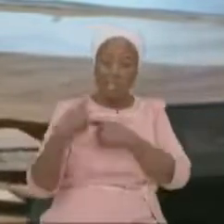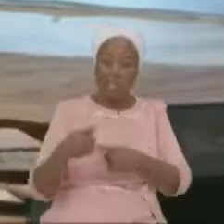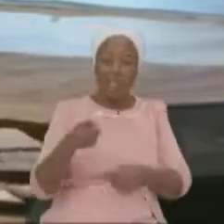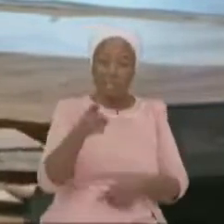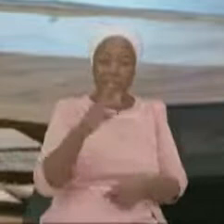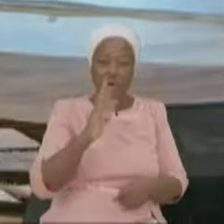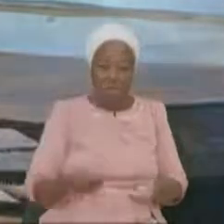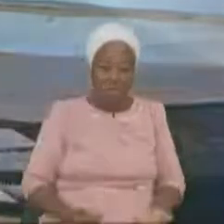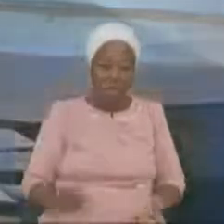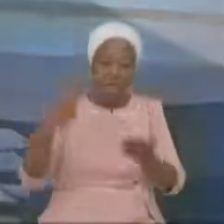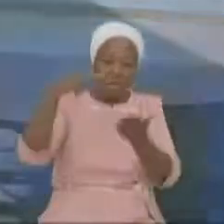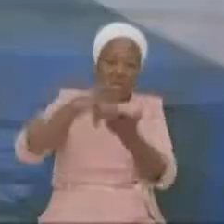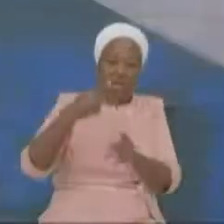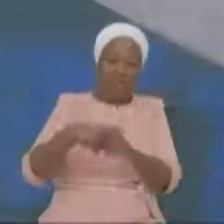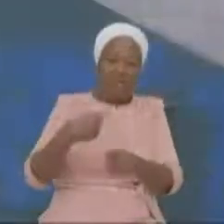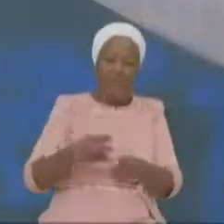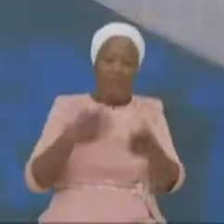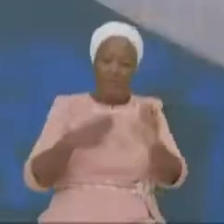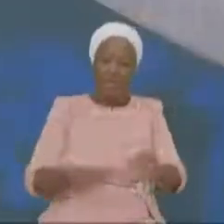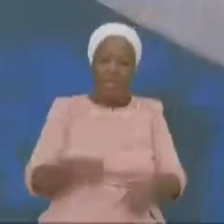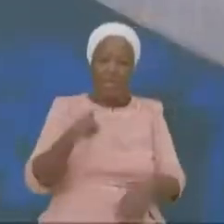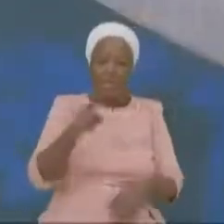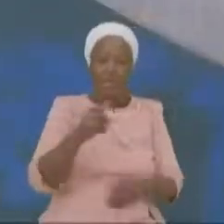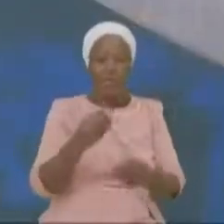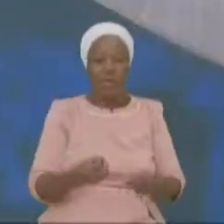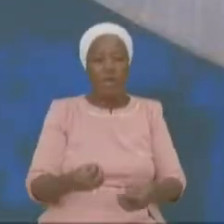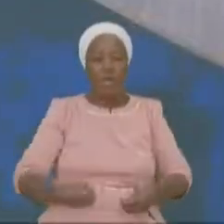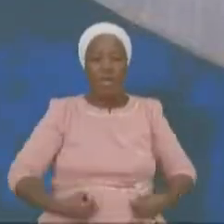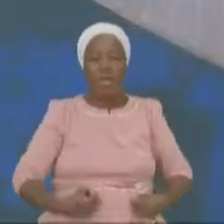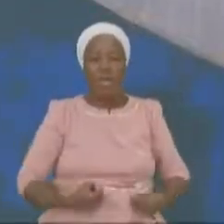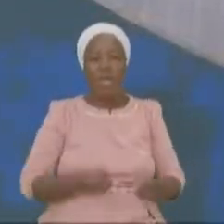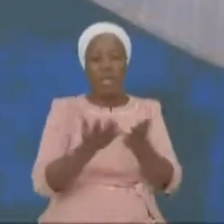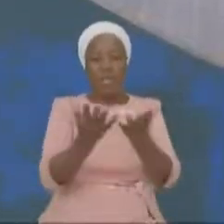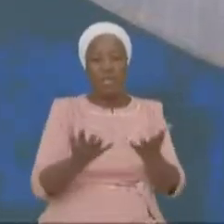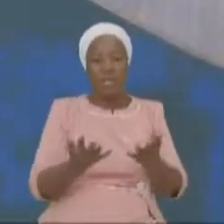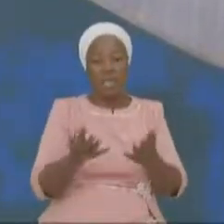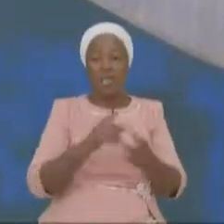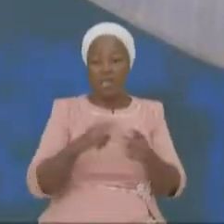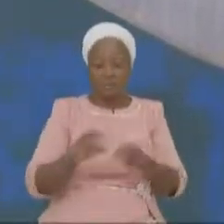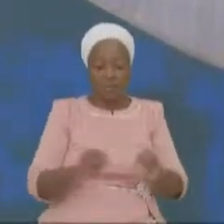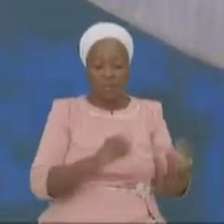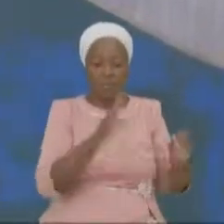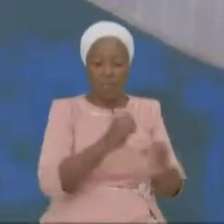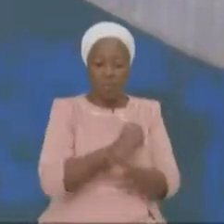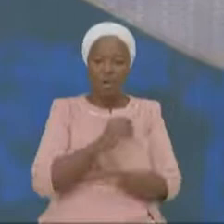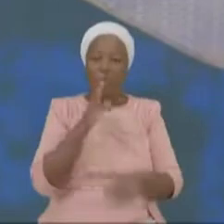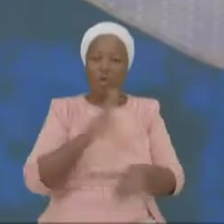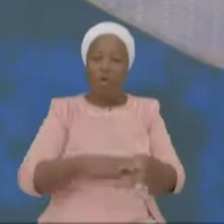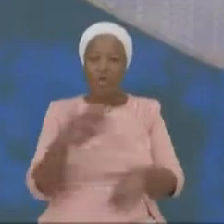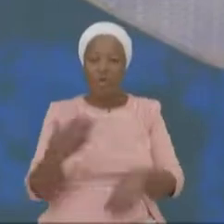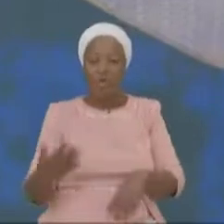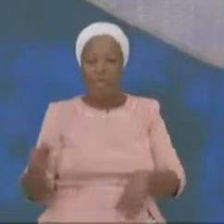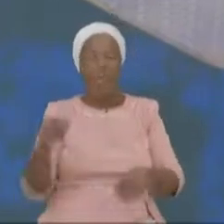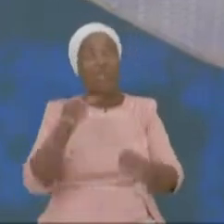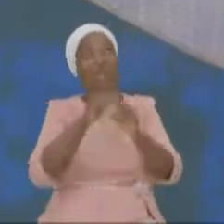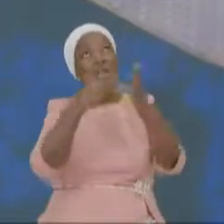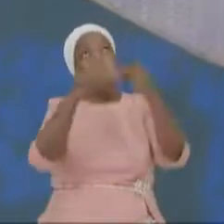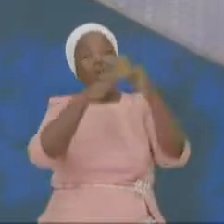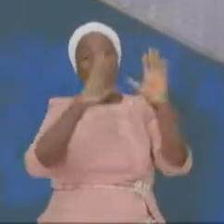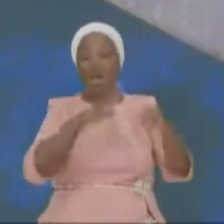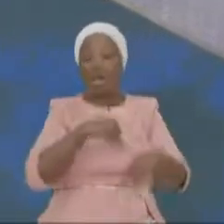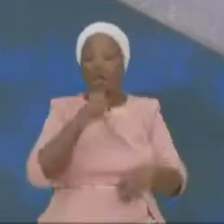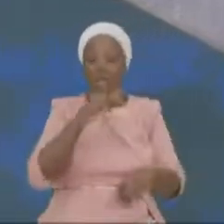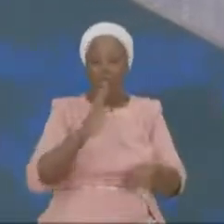risen from the dead, you desire and you put your affection on things above and not